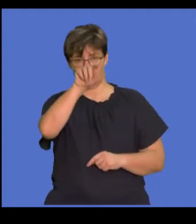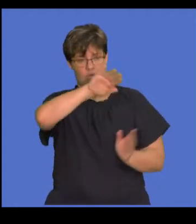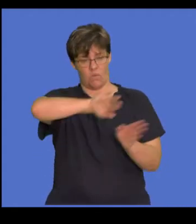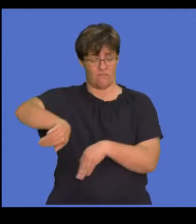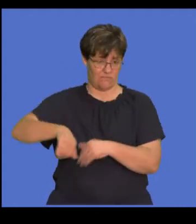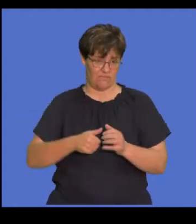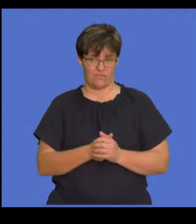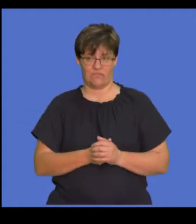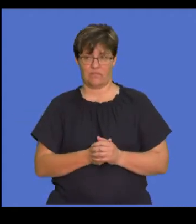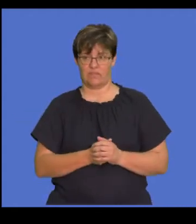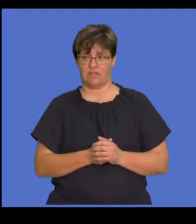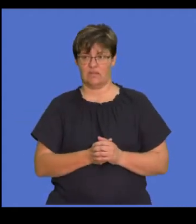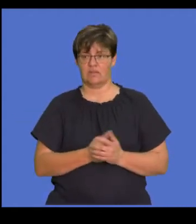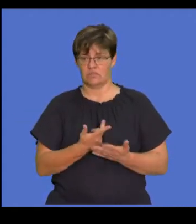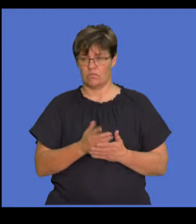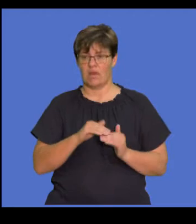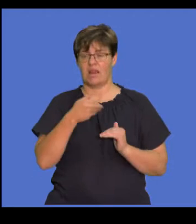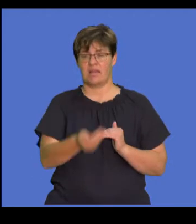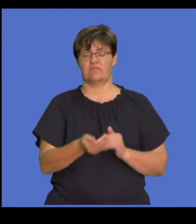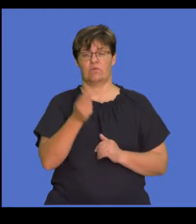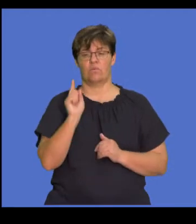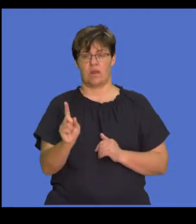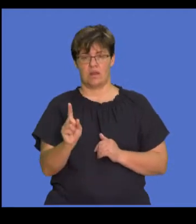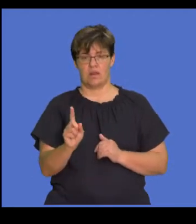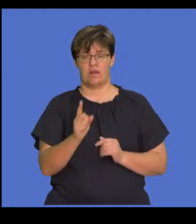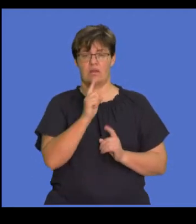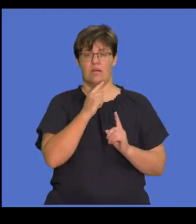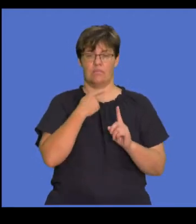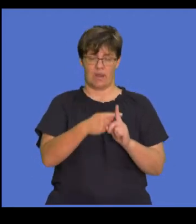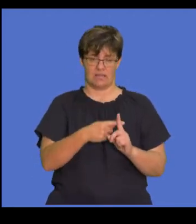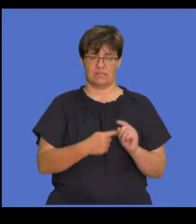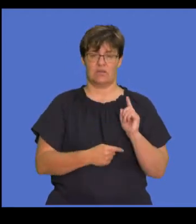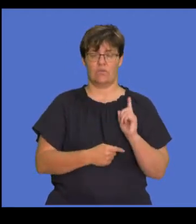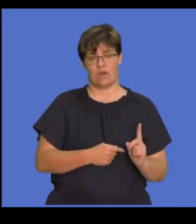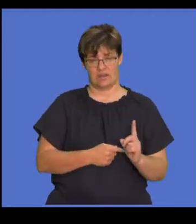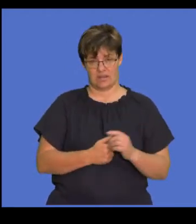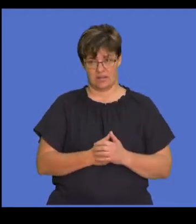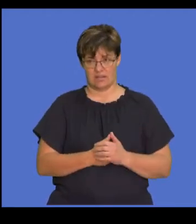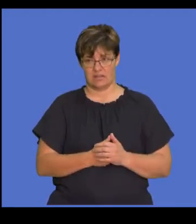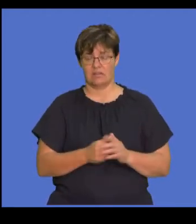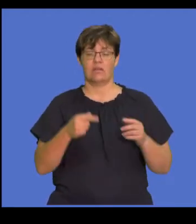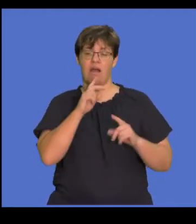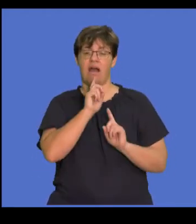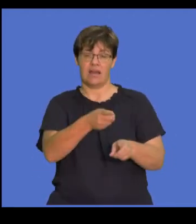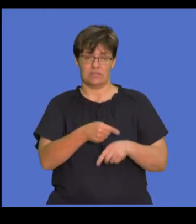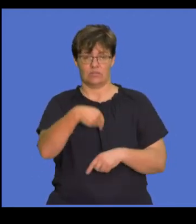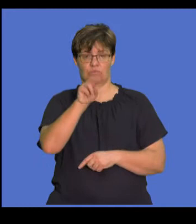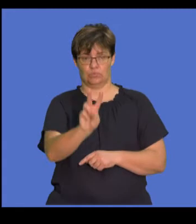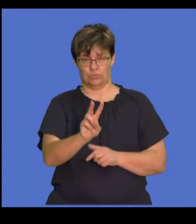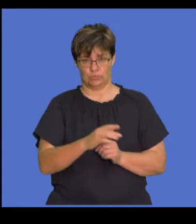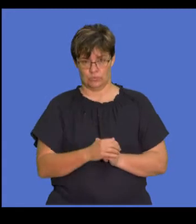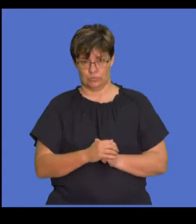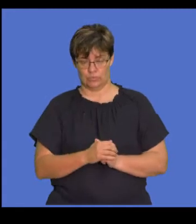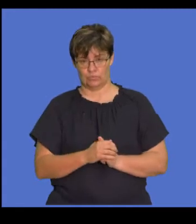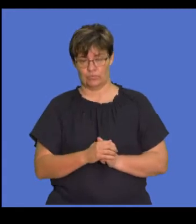multiply these two fractions here, I will be left with 1 plus 1 over 1 is also 1, and